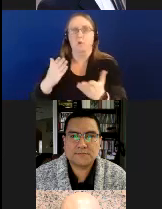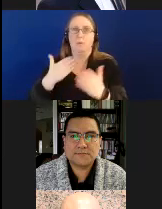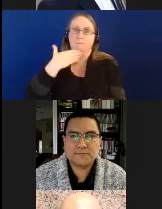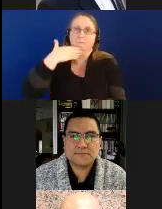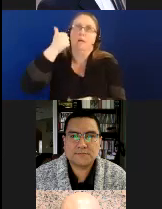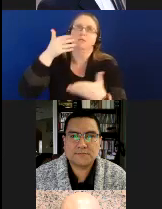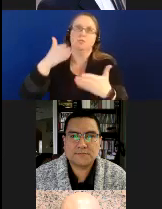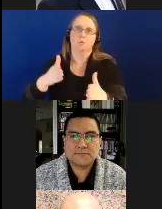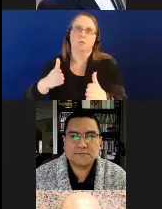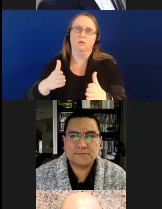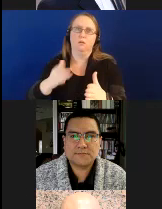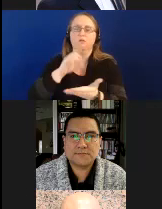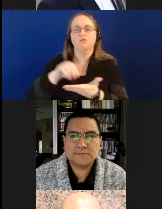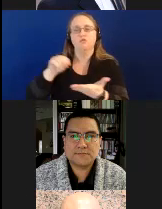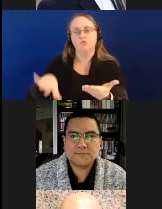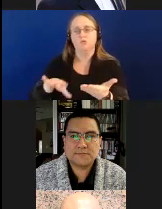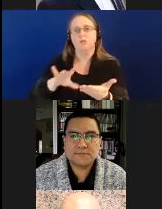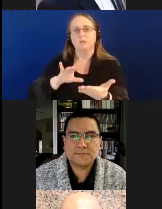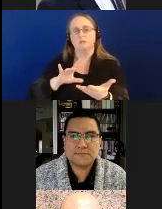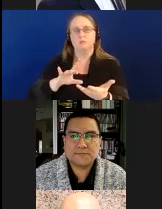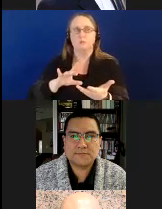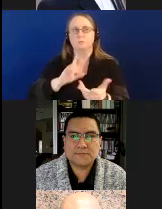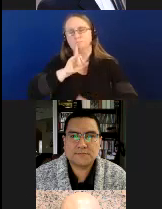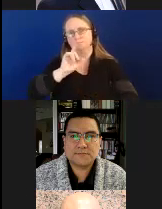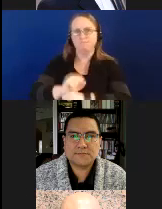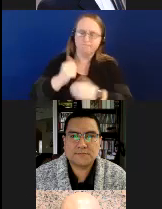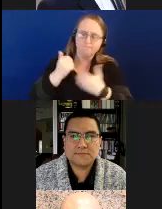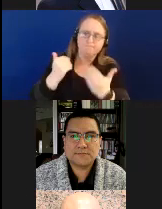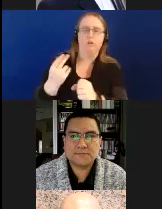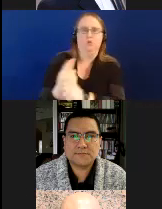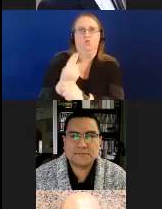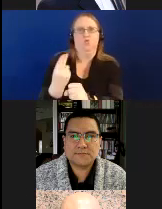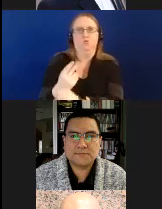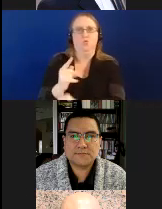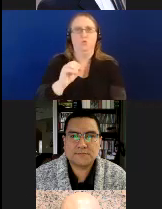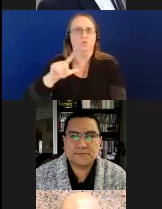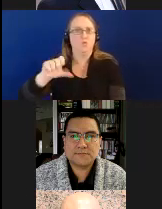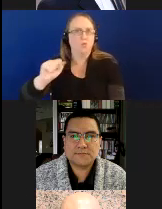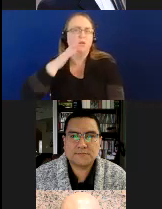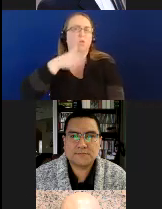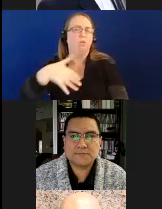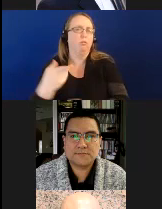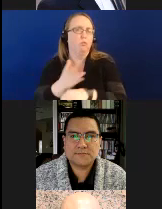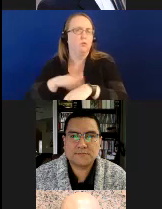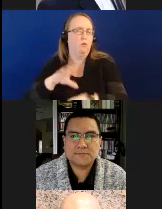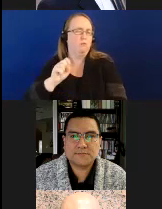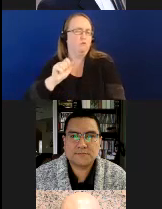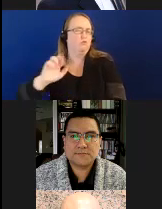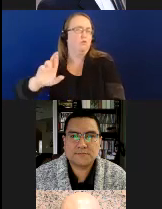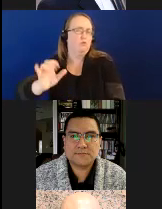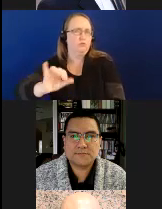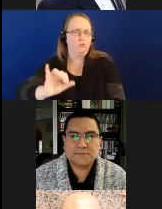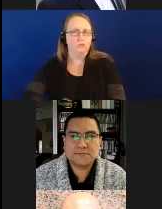of allowing students to actually use the tools that they are going to also use on their STAAR test in